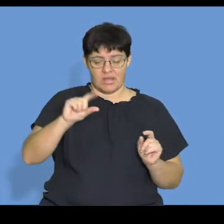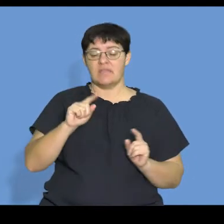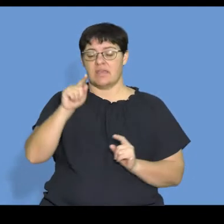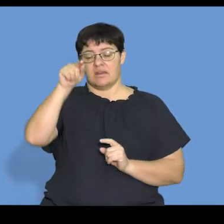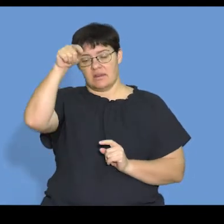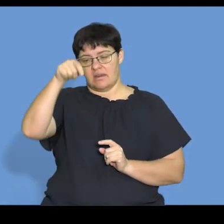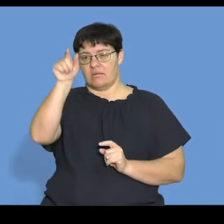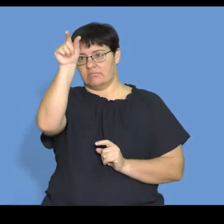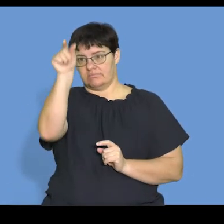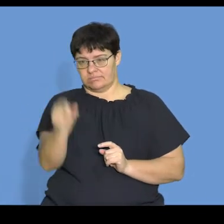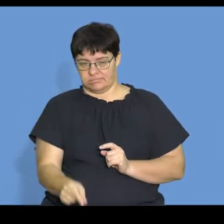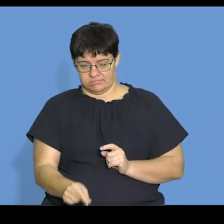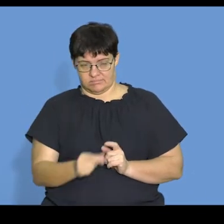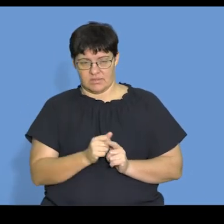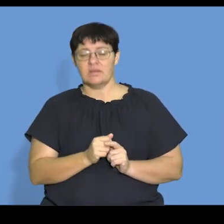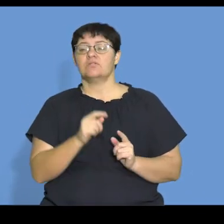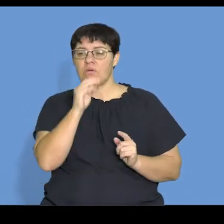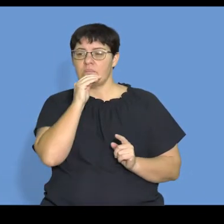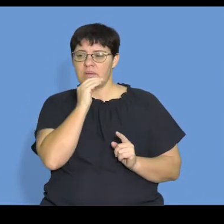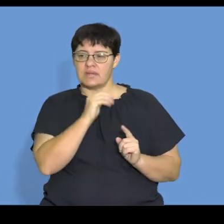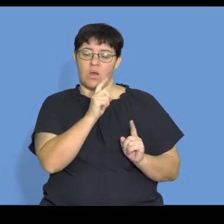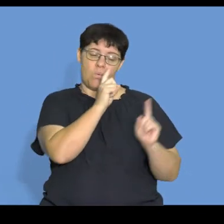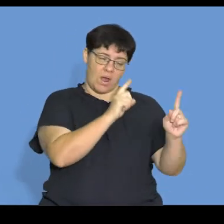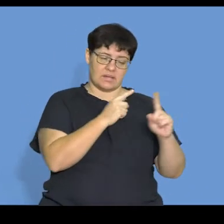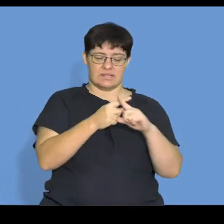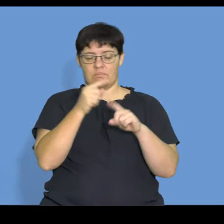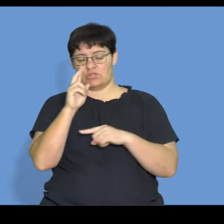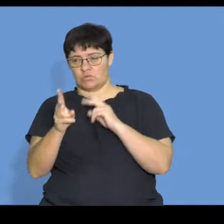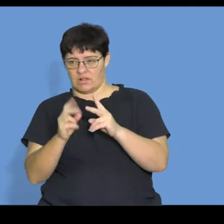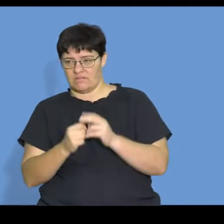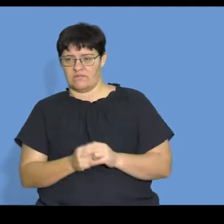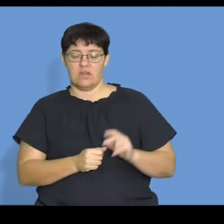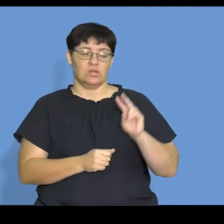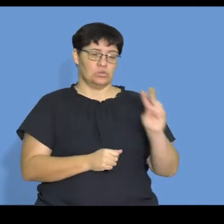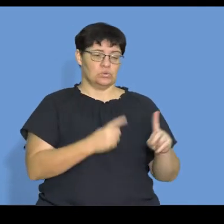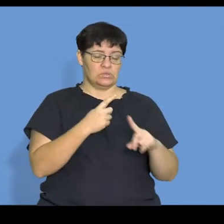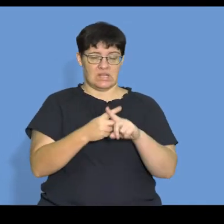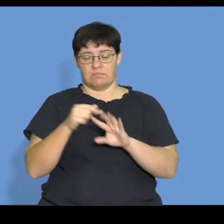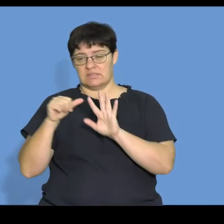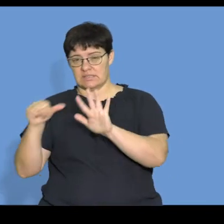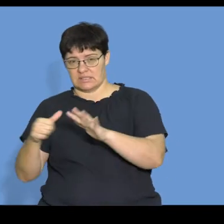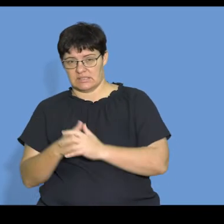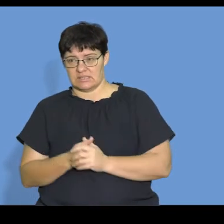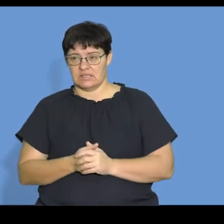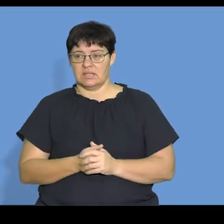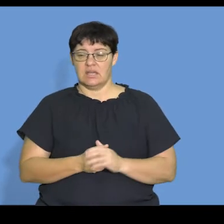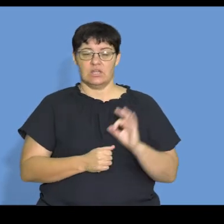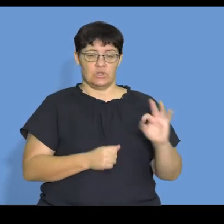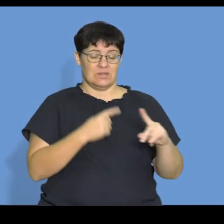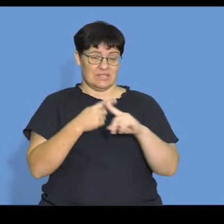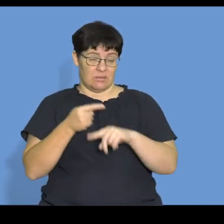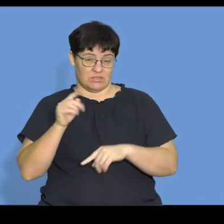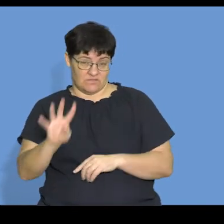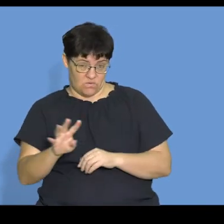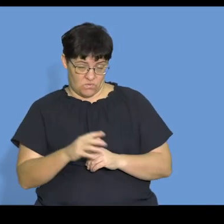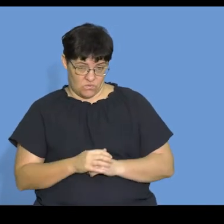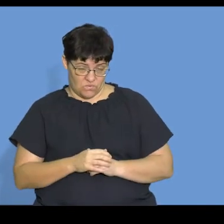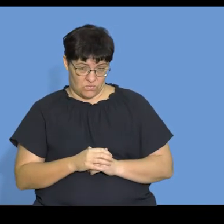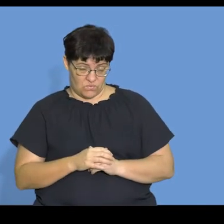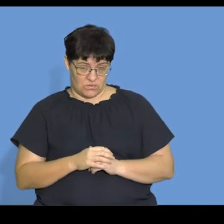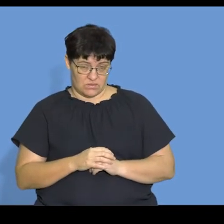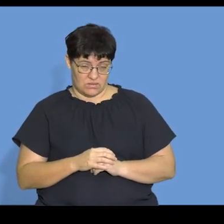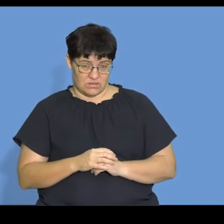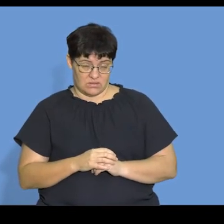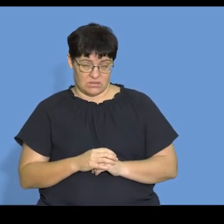it's 2, it goes with the 6, it's 3, it goes with the 4. In all these three pairs that I have, I